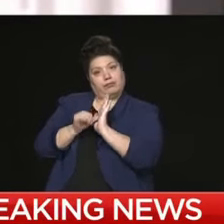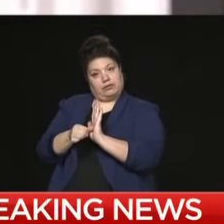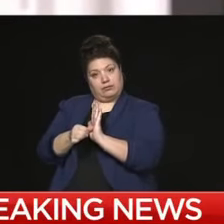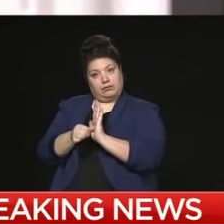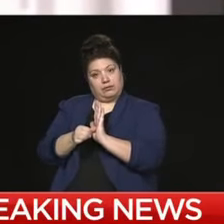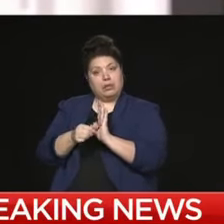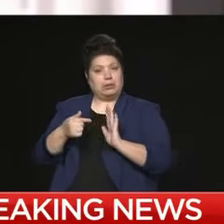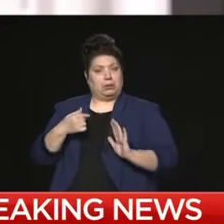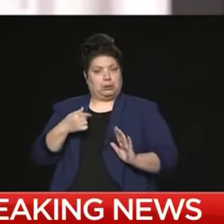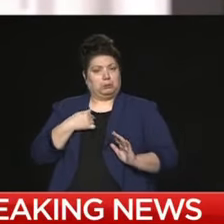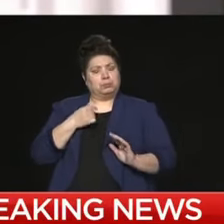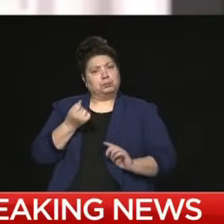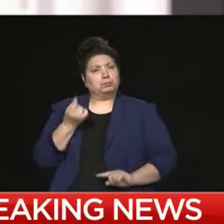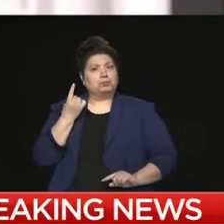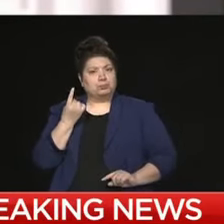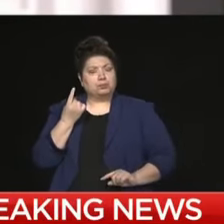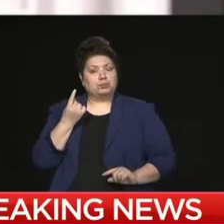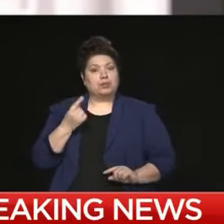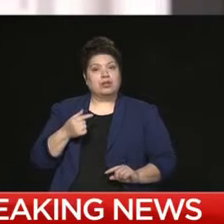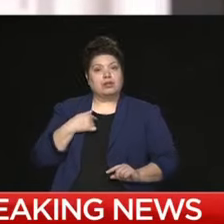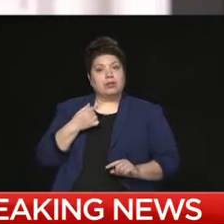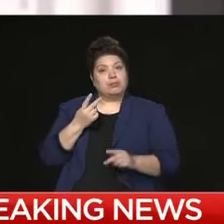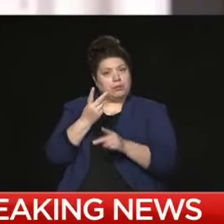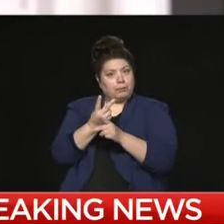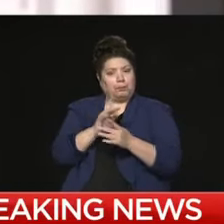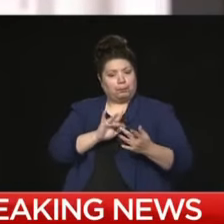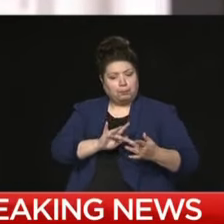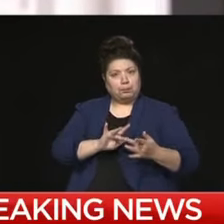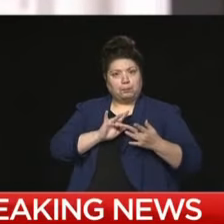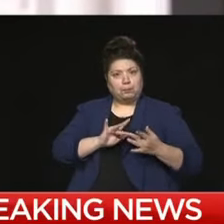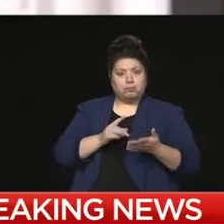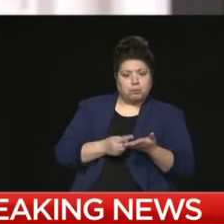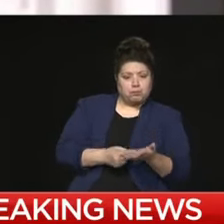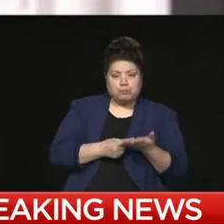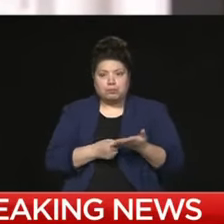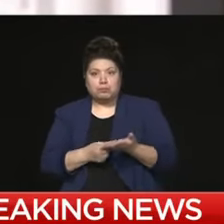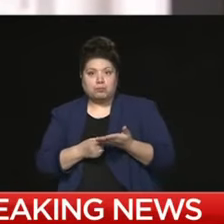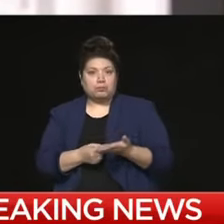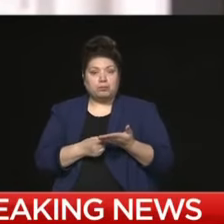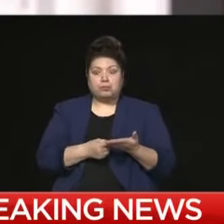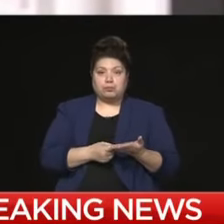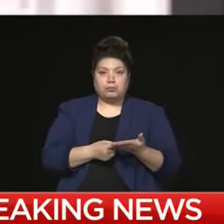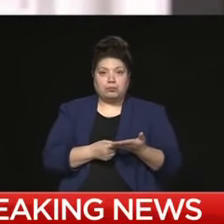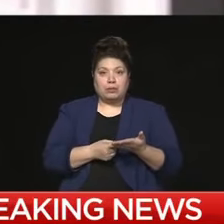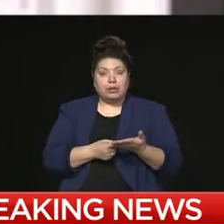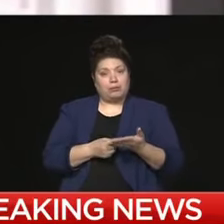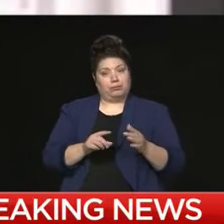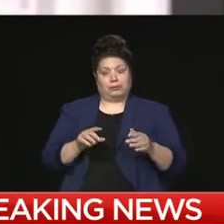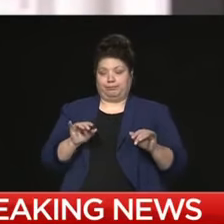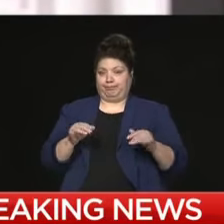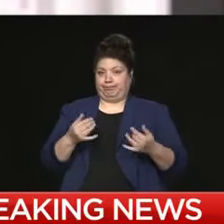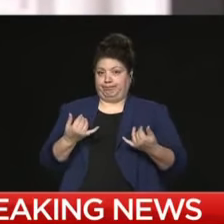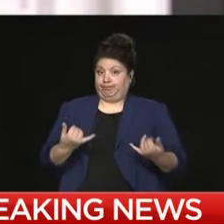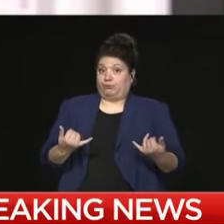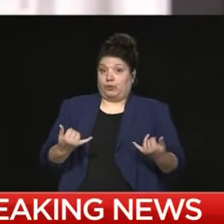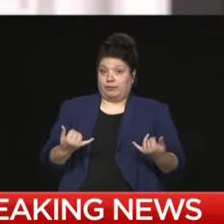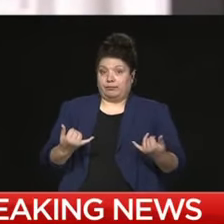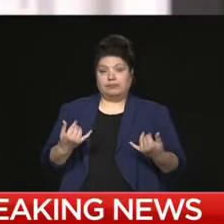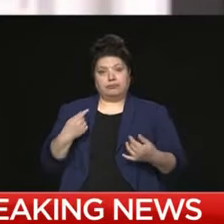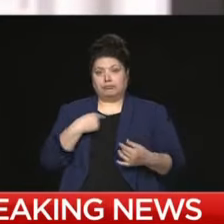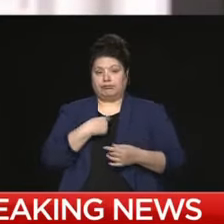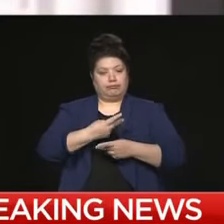well. We will continue coordinating our efforts, collaborating, but the reality is that we are still many weeks